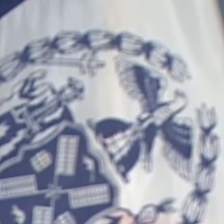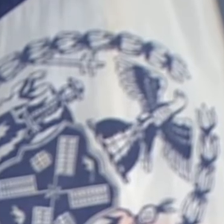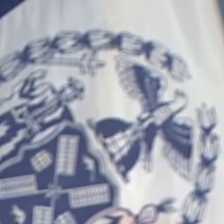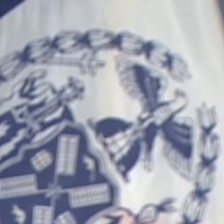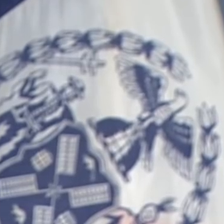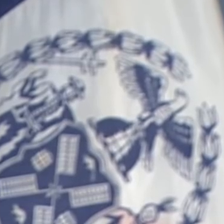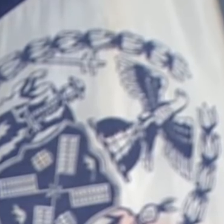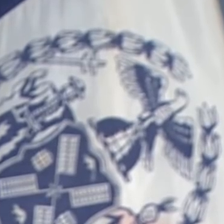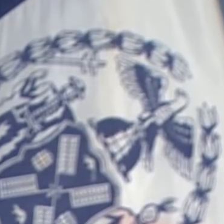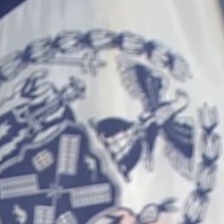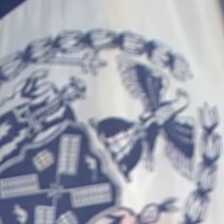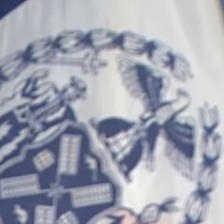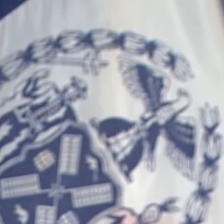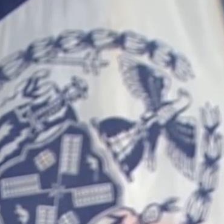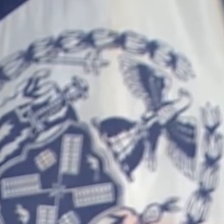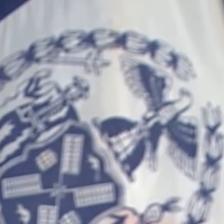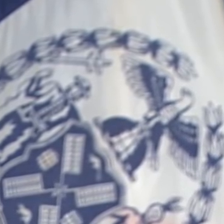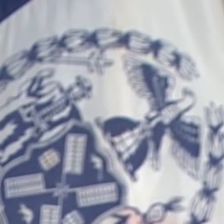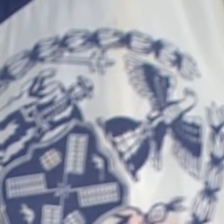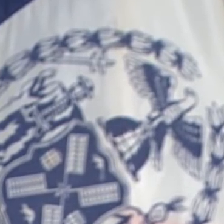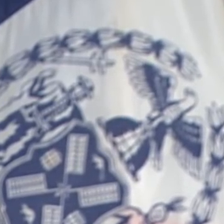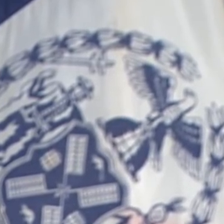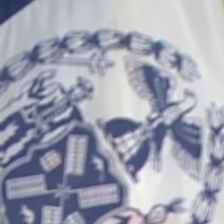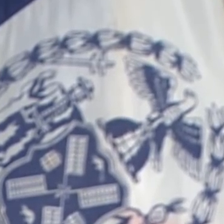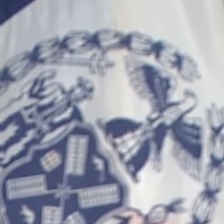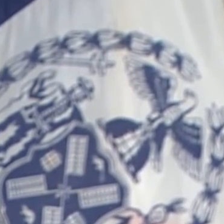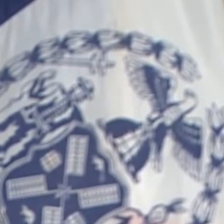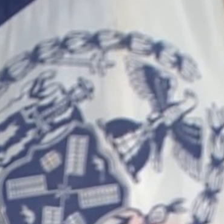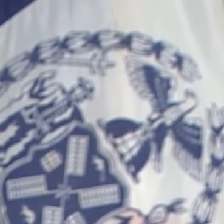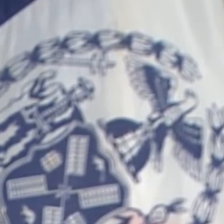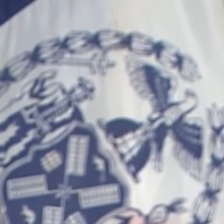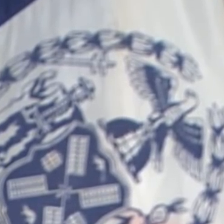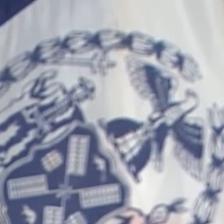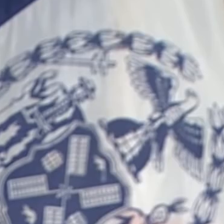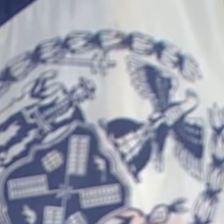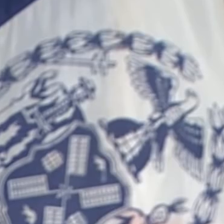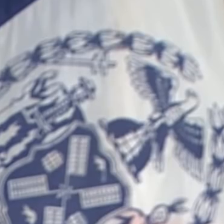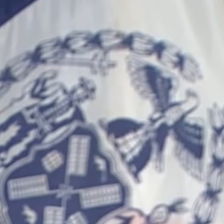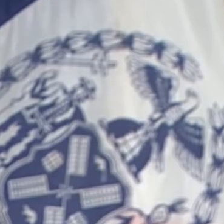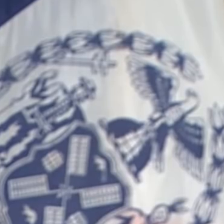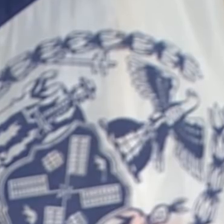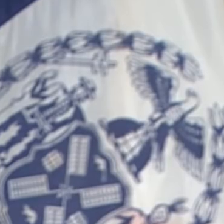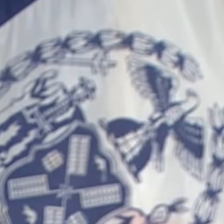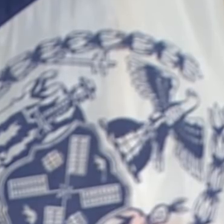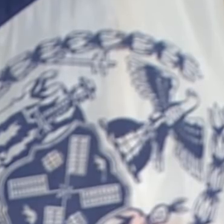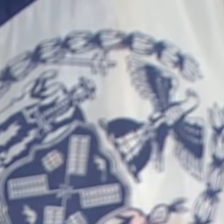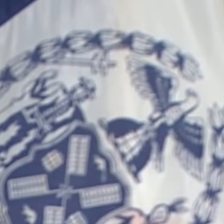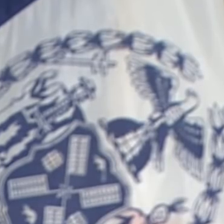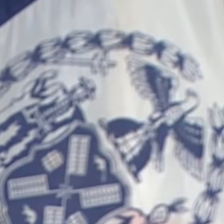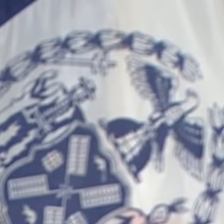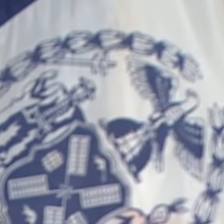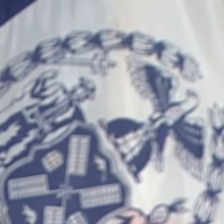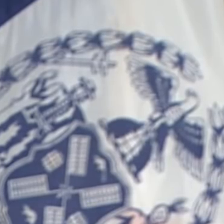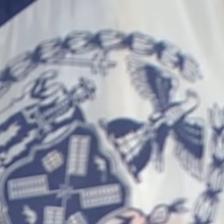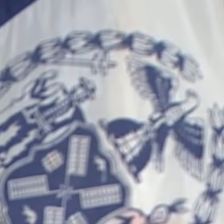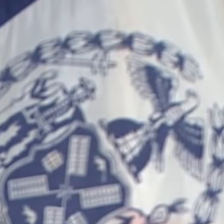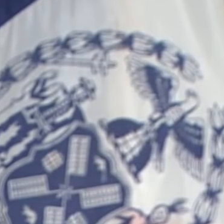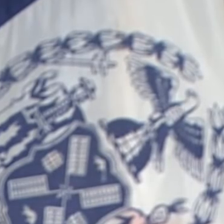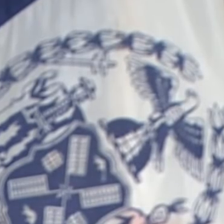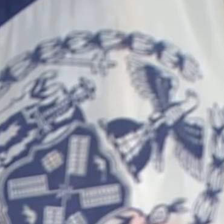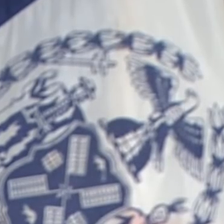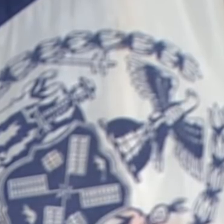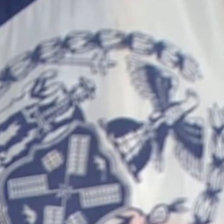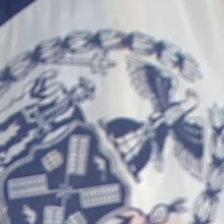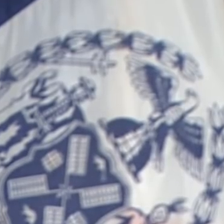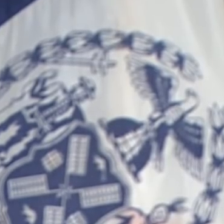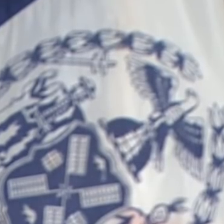something. And it's something I think New Yorkers should be proud of because it's really about what you have done. It's really about the fact that New